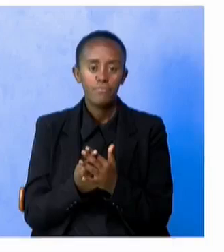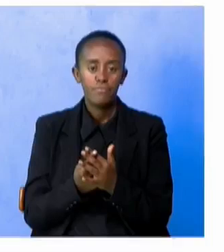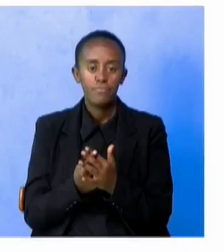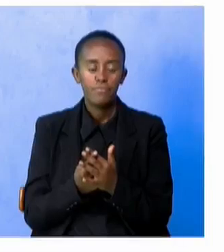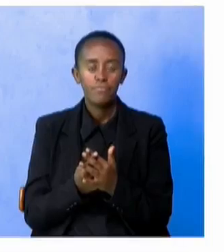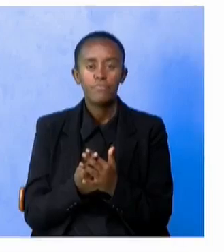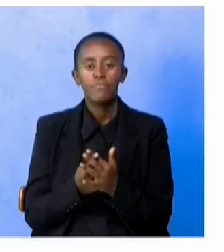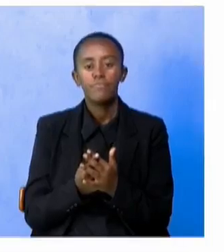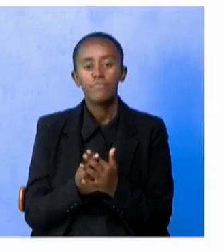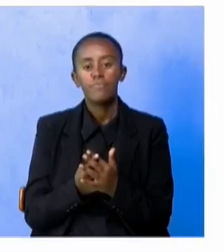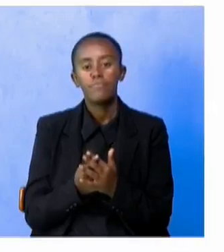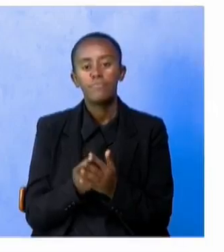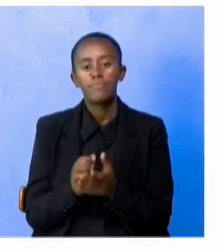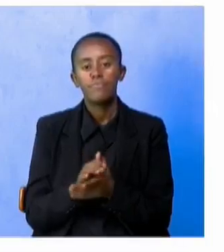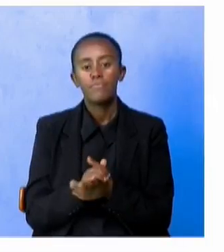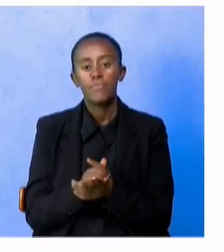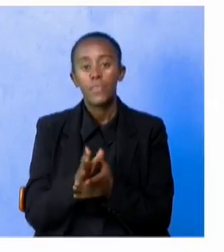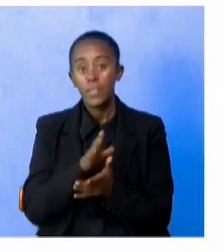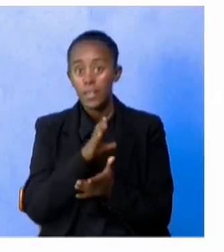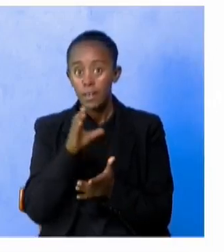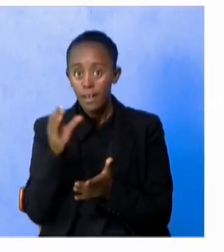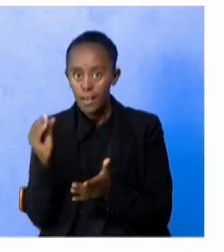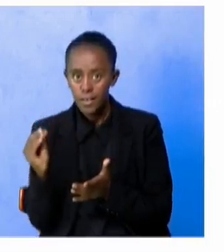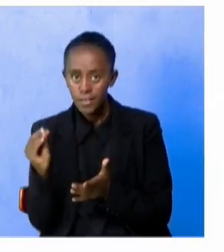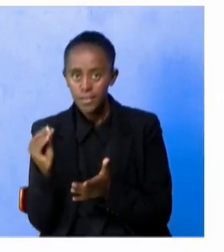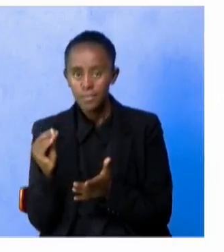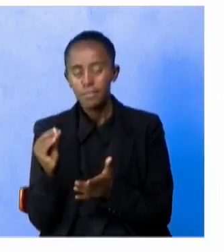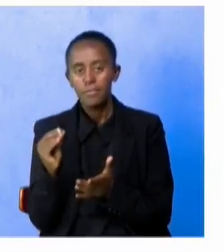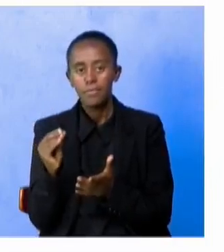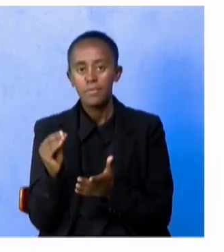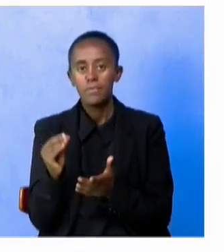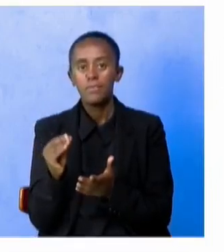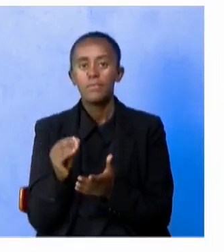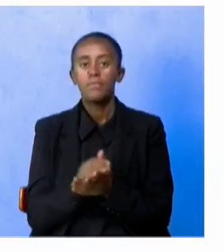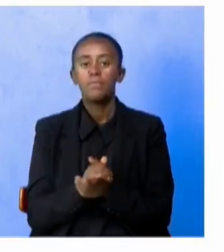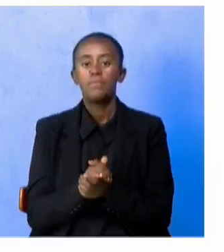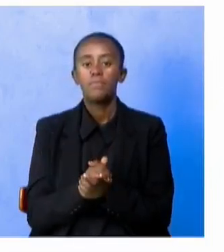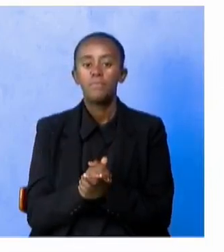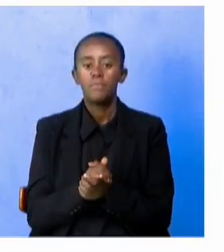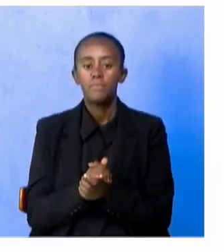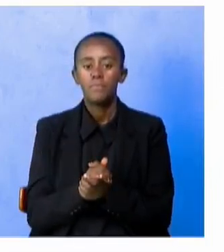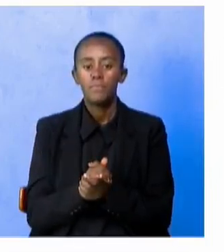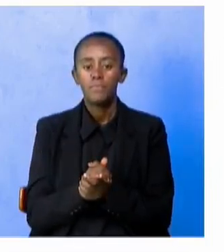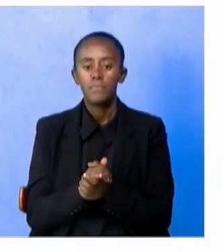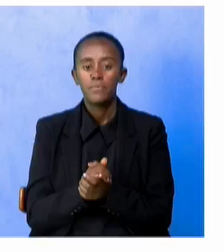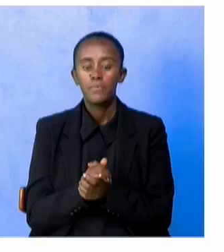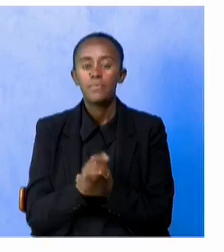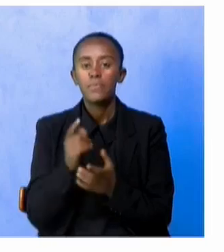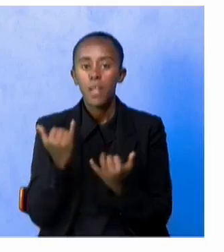and has a connection